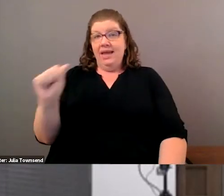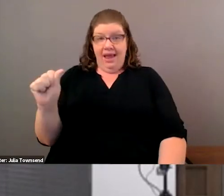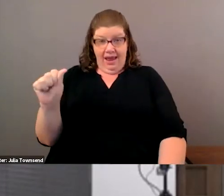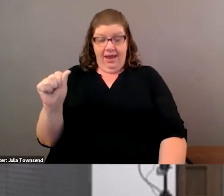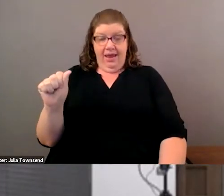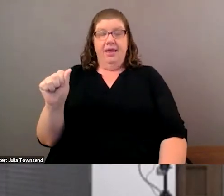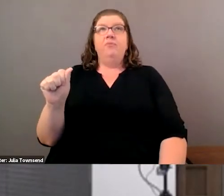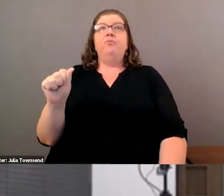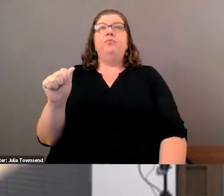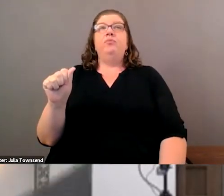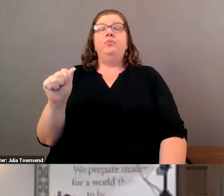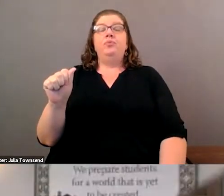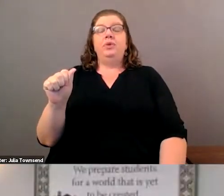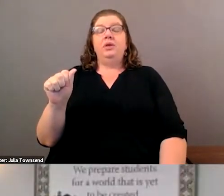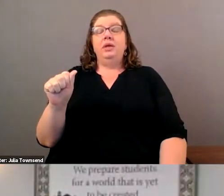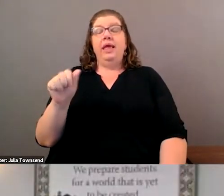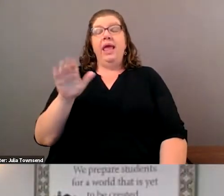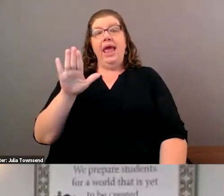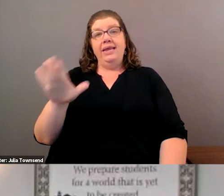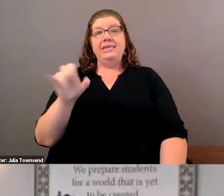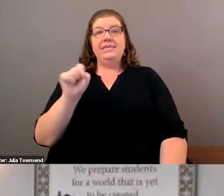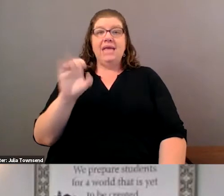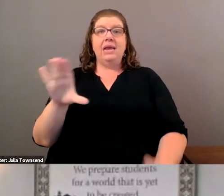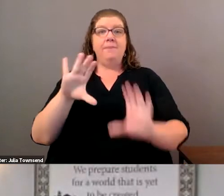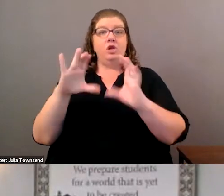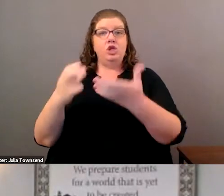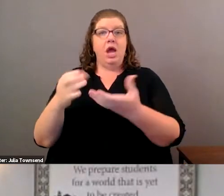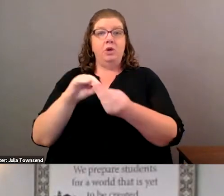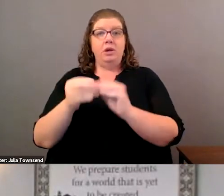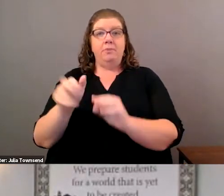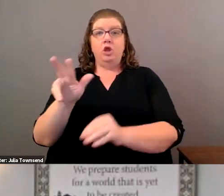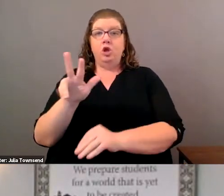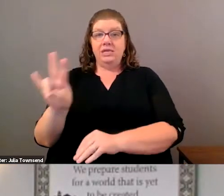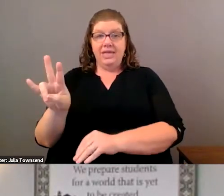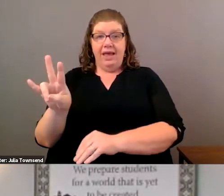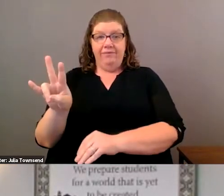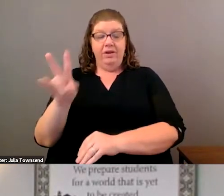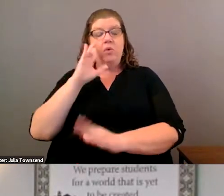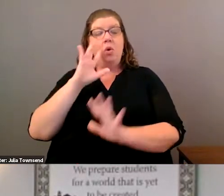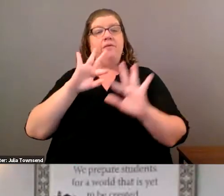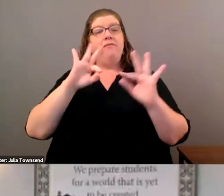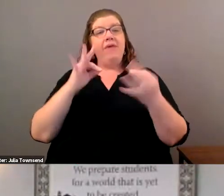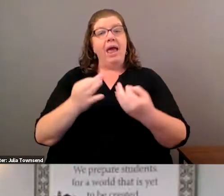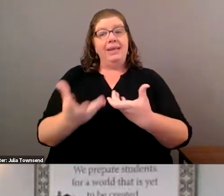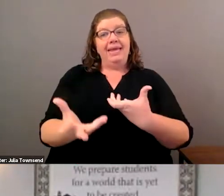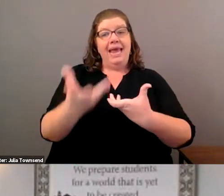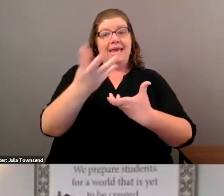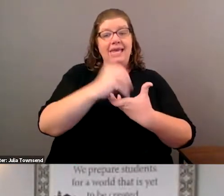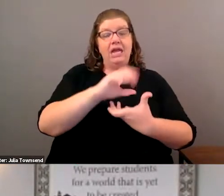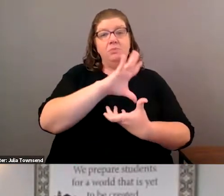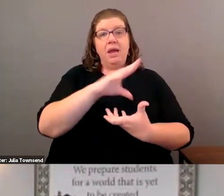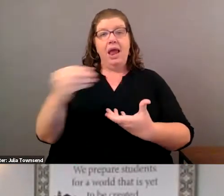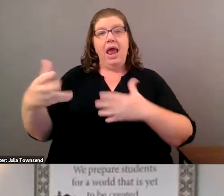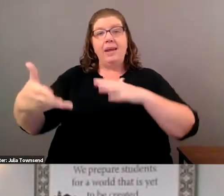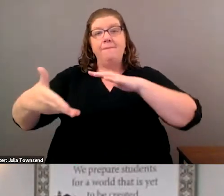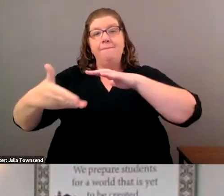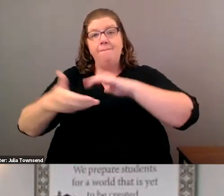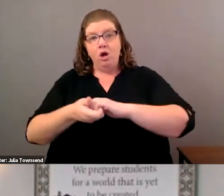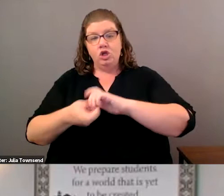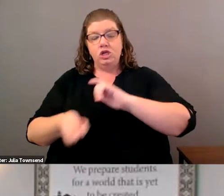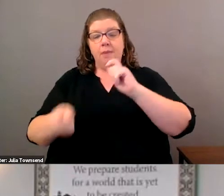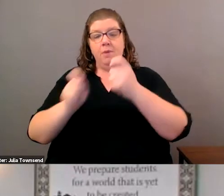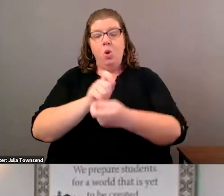Employees Association and its Santa Barbara chapter number 37 for the family engagement and partnership